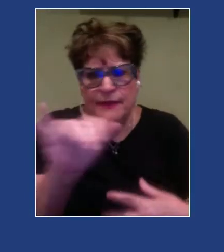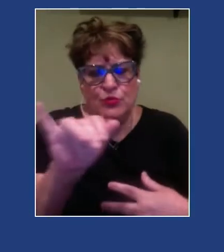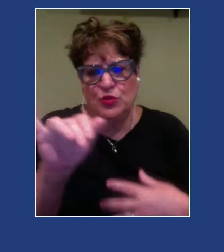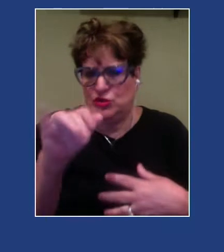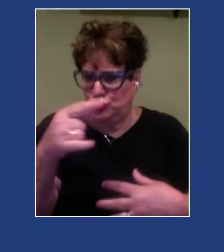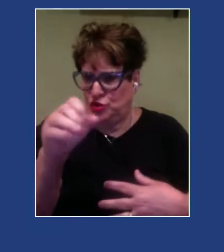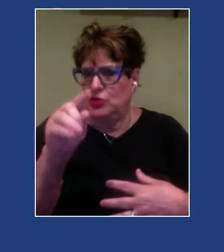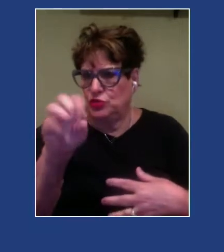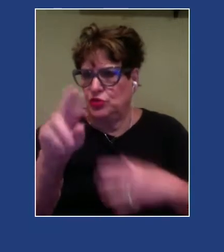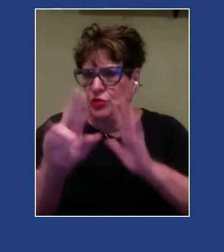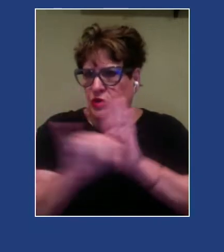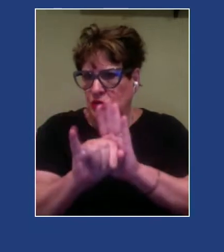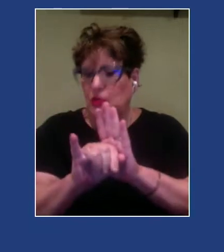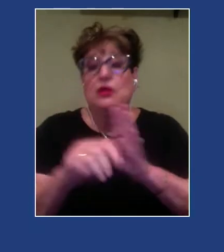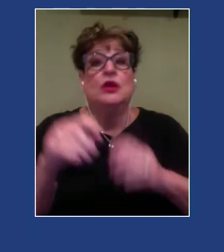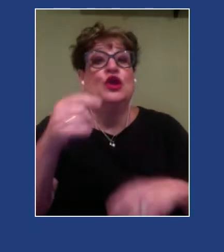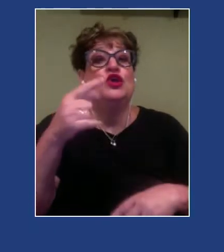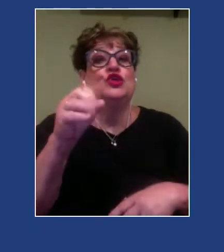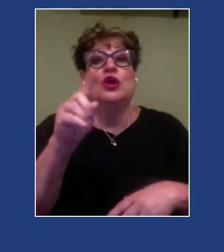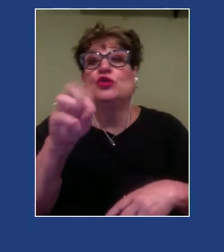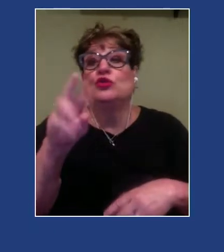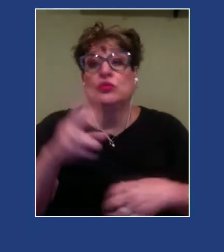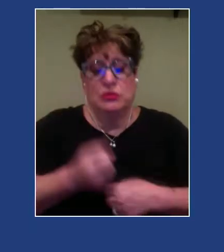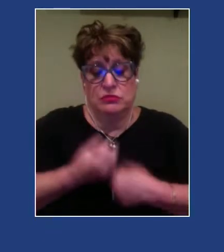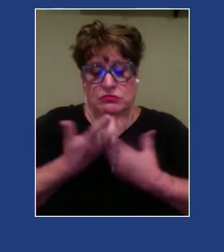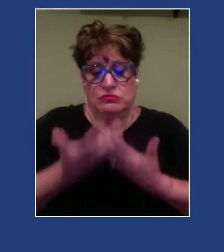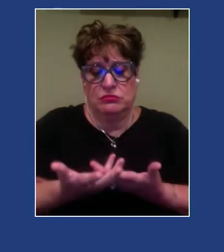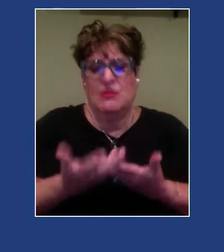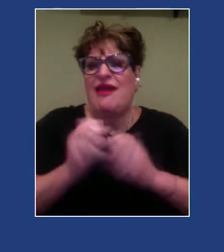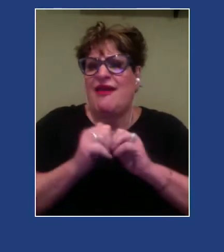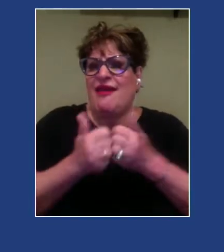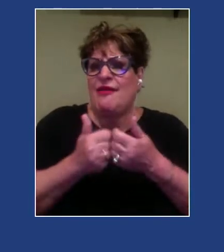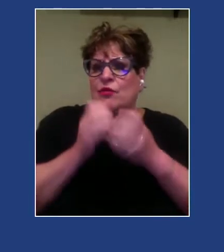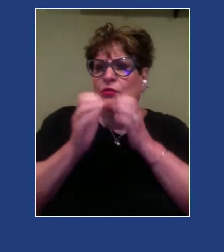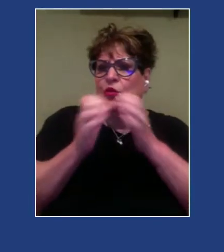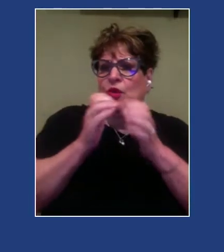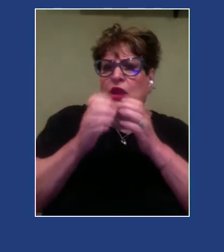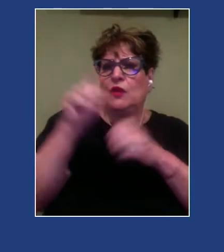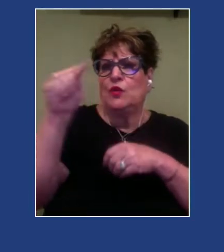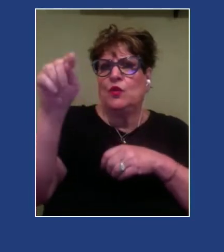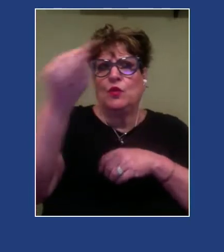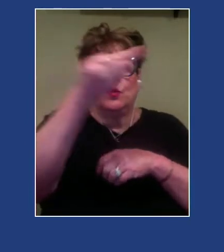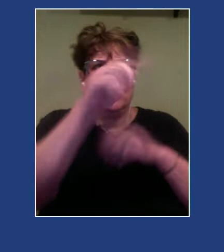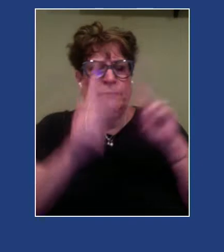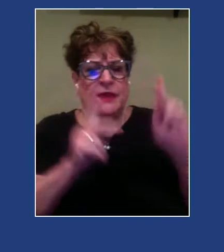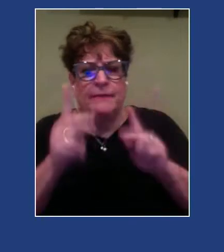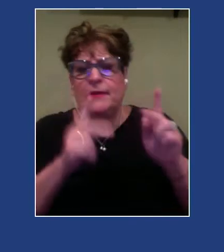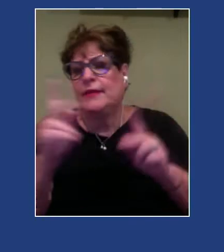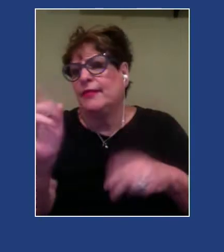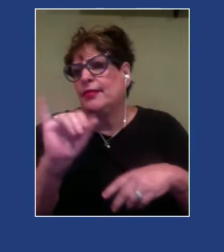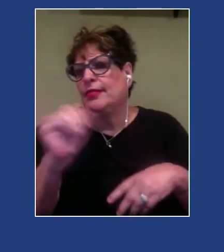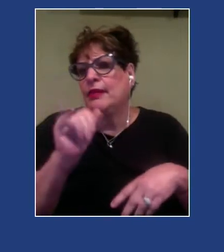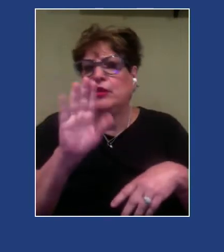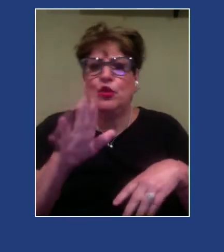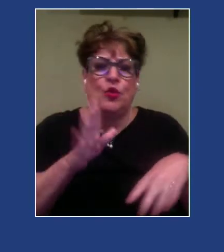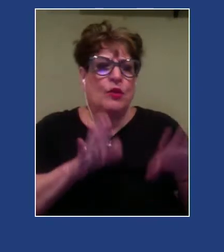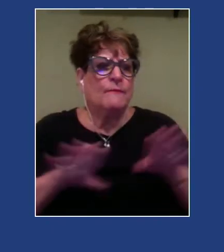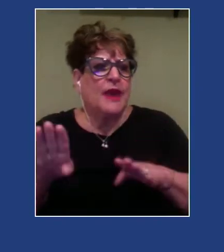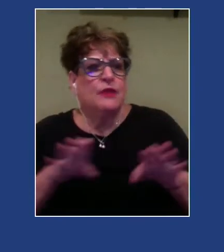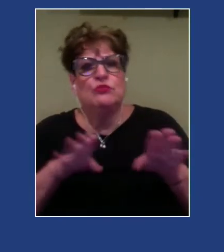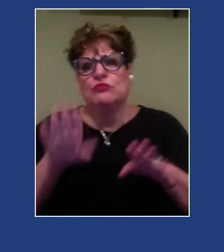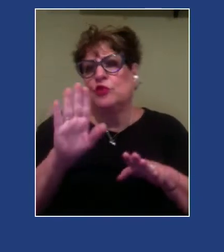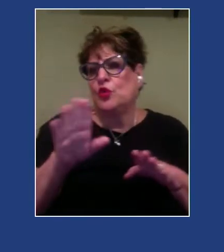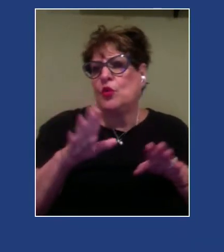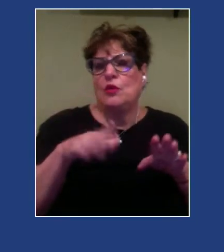Gender expression is how a person expresses or communicates their gender to other people. This may be through your mannerisms, the way you walk,